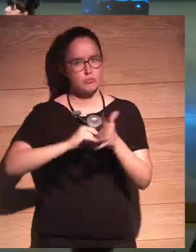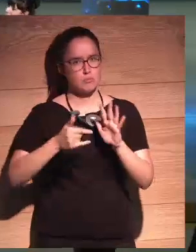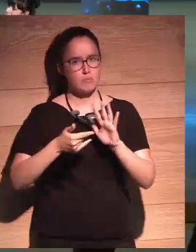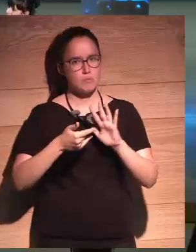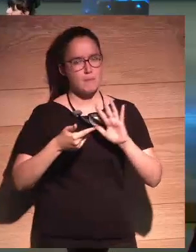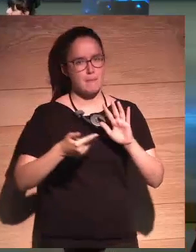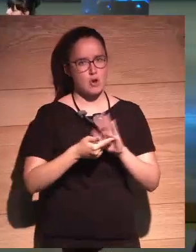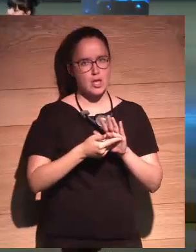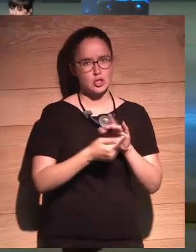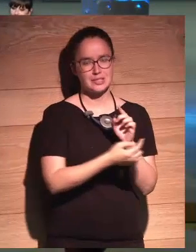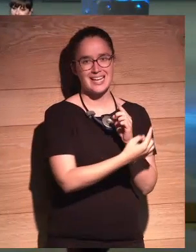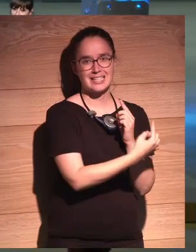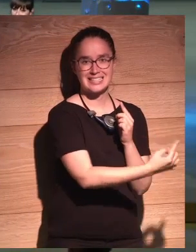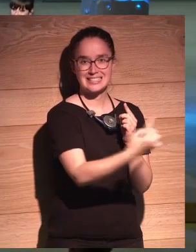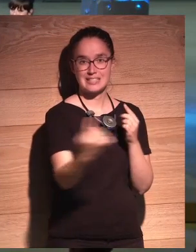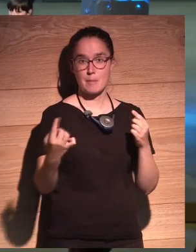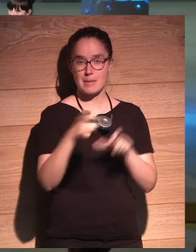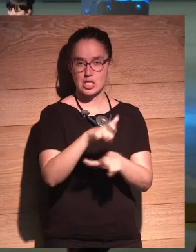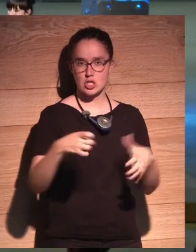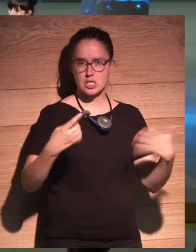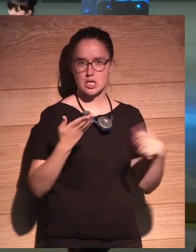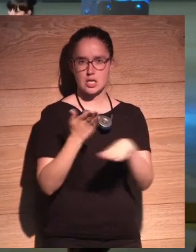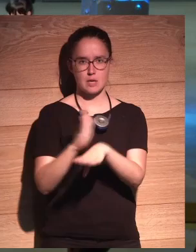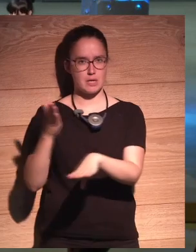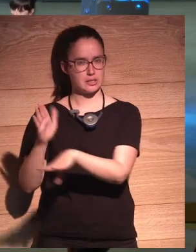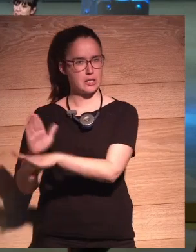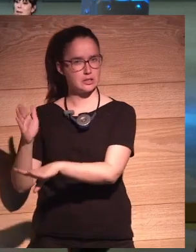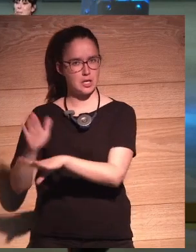a lot of audience, and